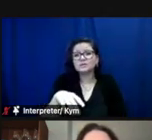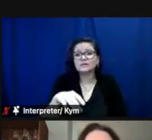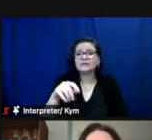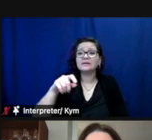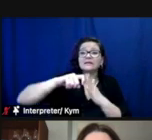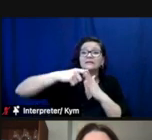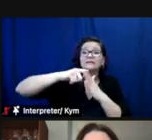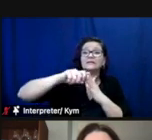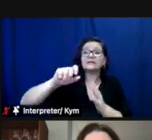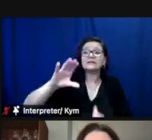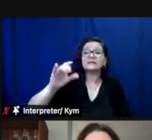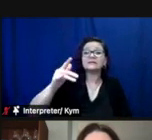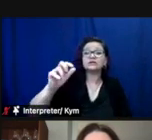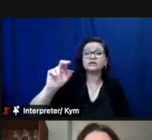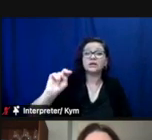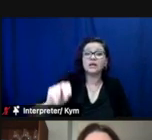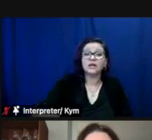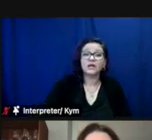Keychain,